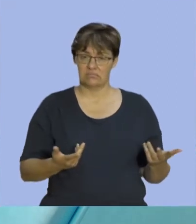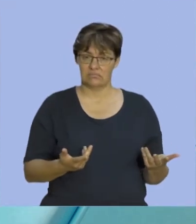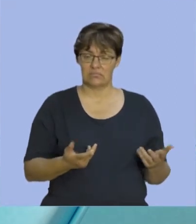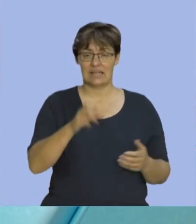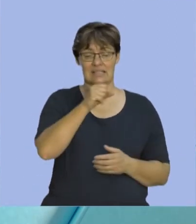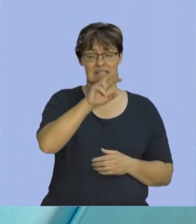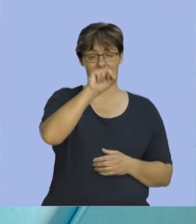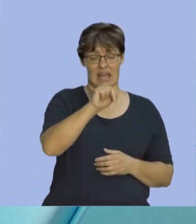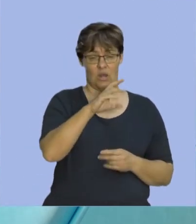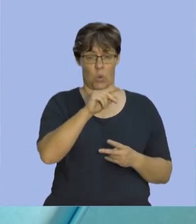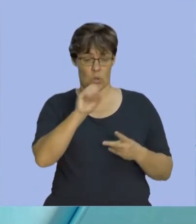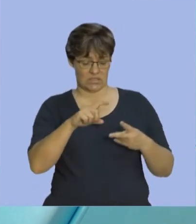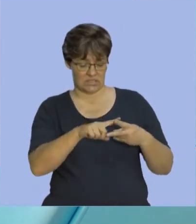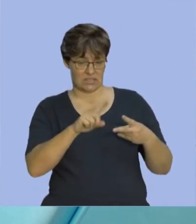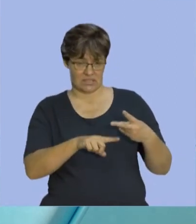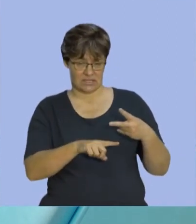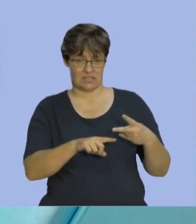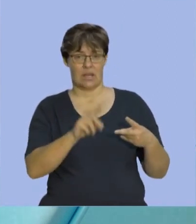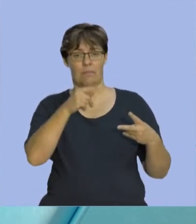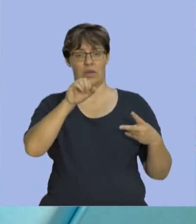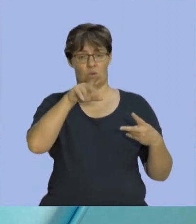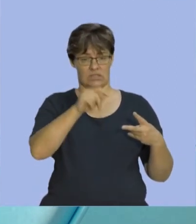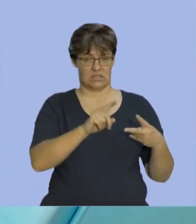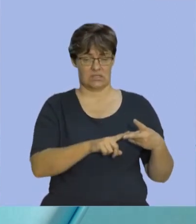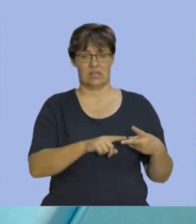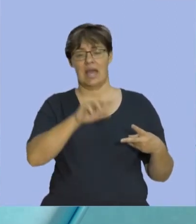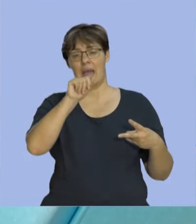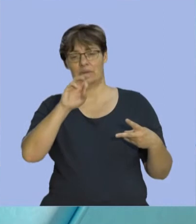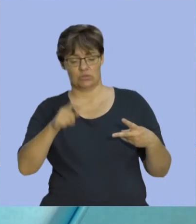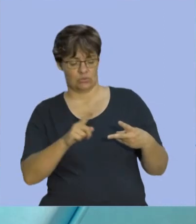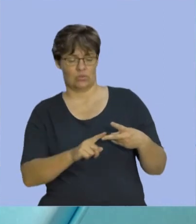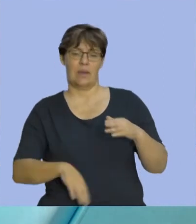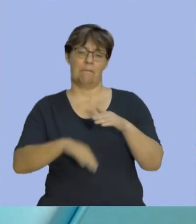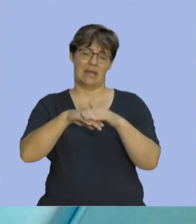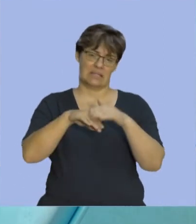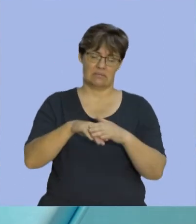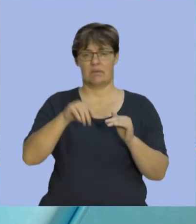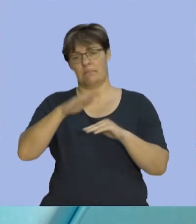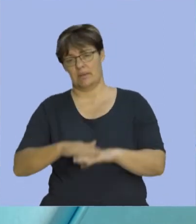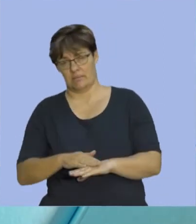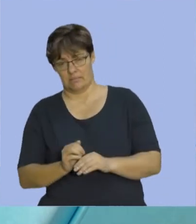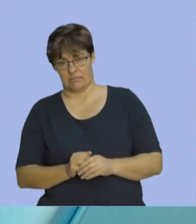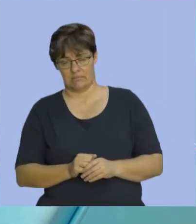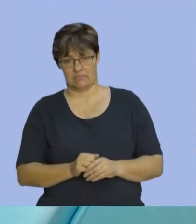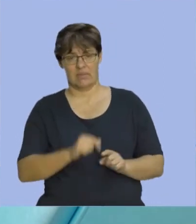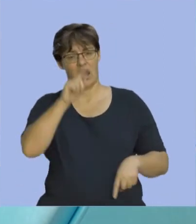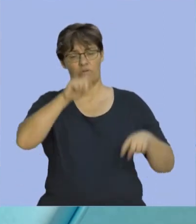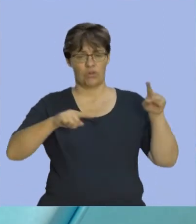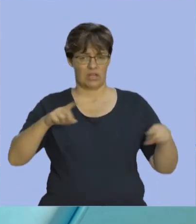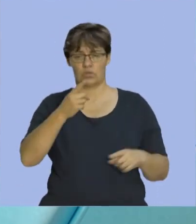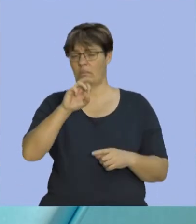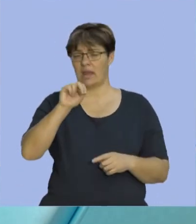there. Remember, sine and cos, they have period, amplitude, maximum,